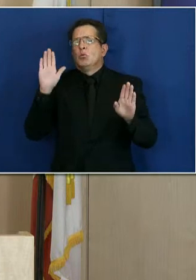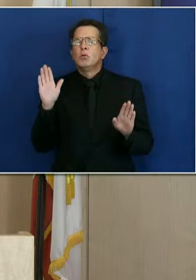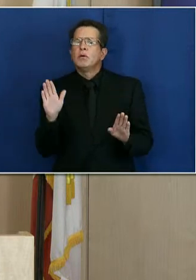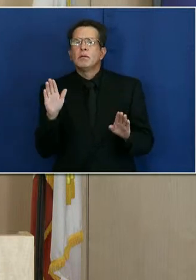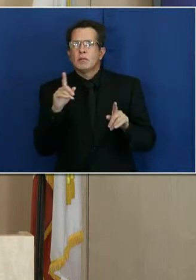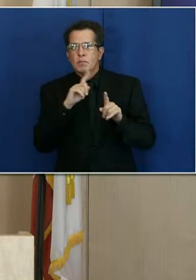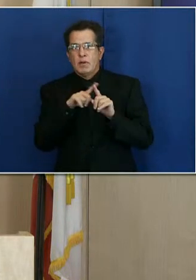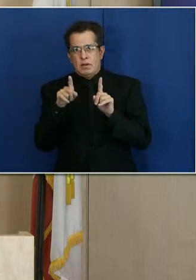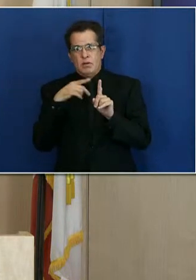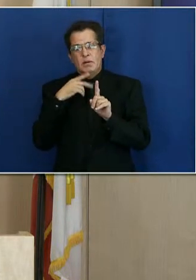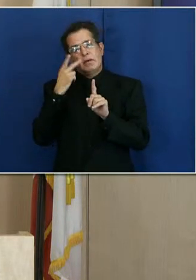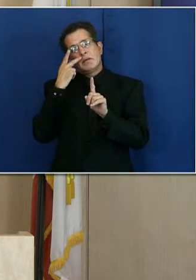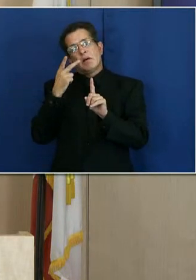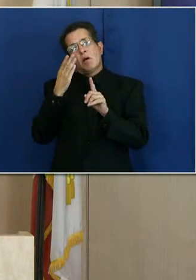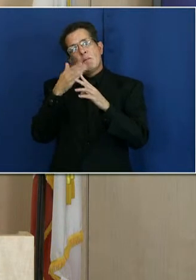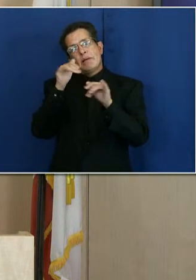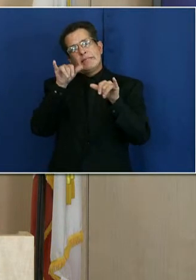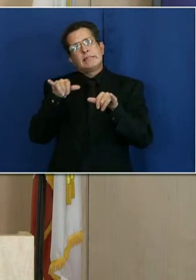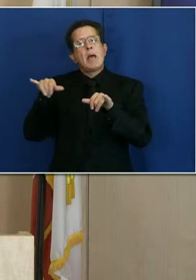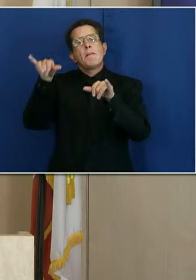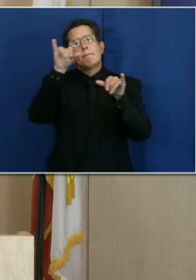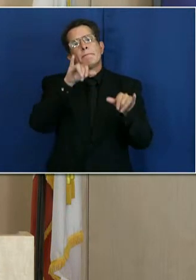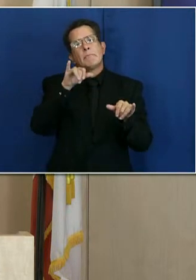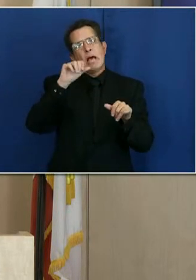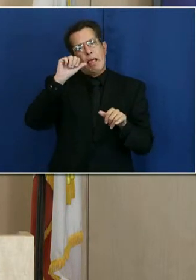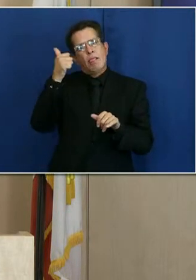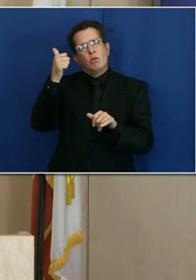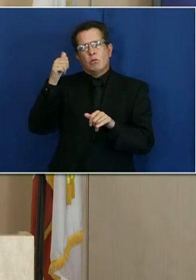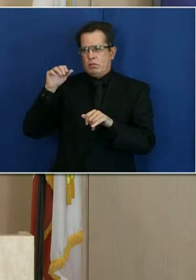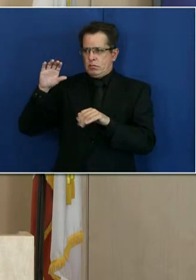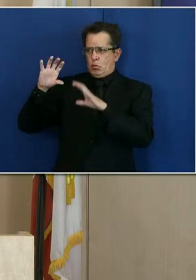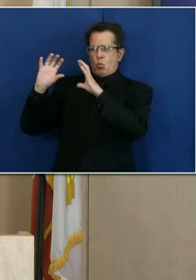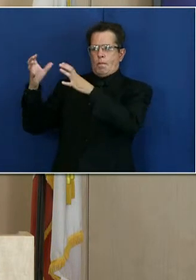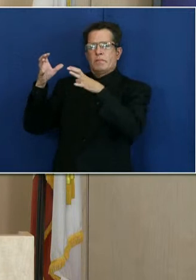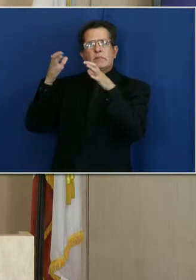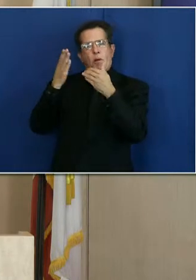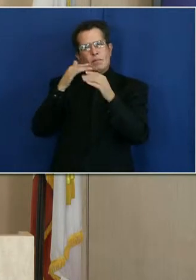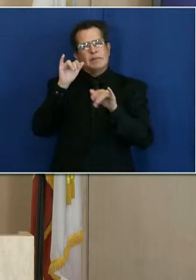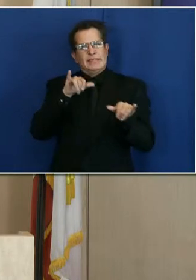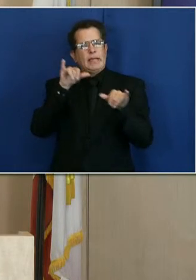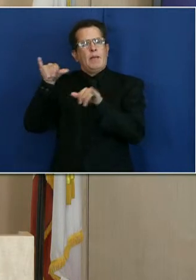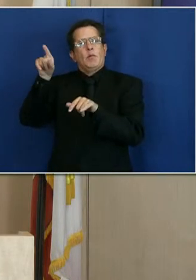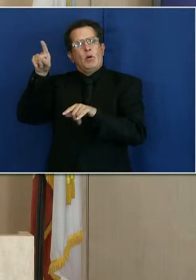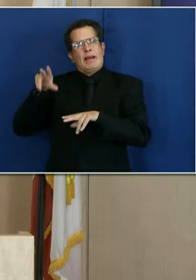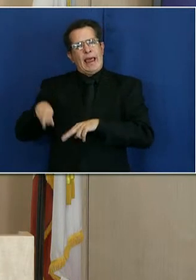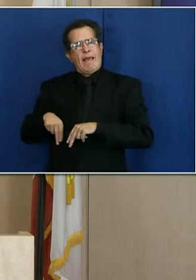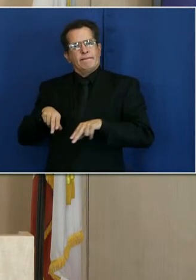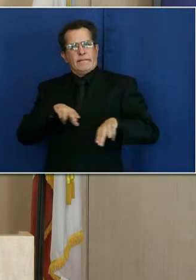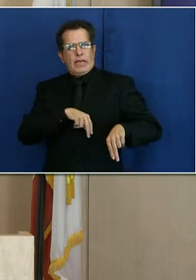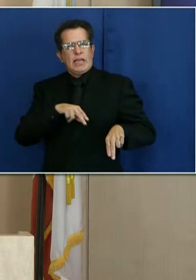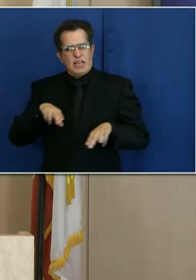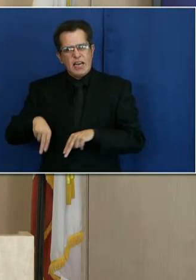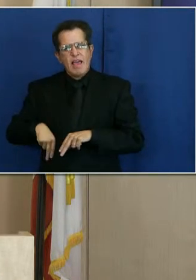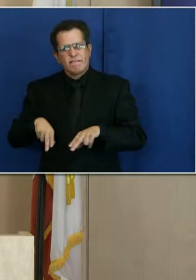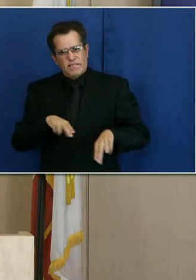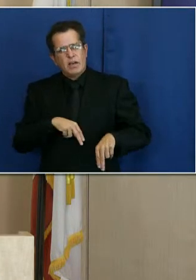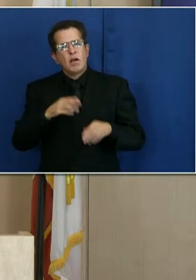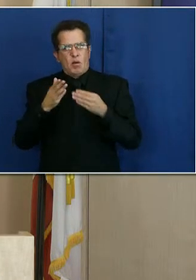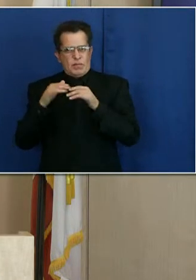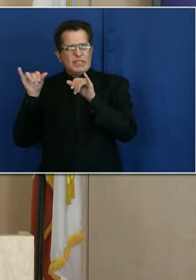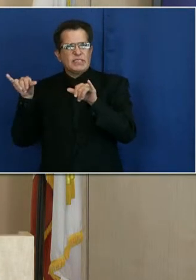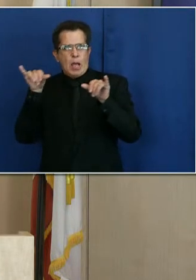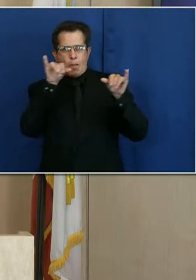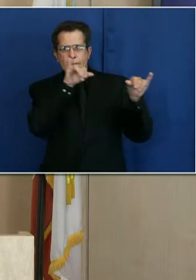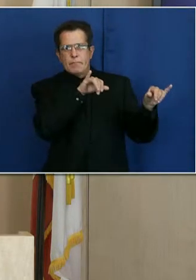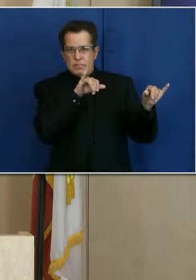from similarly aged groups of individuals, notably outbreaks that the Navy has seen, for example, that they have found a fairly